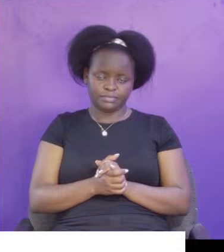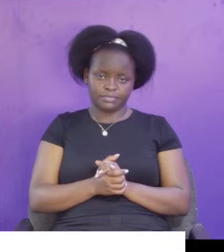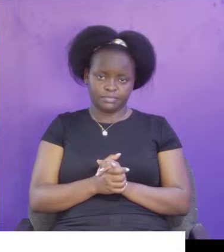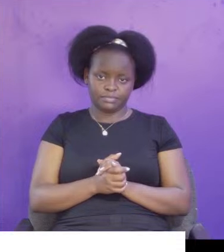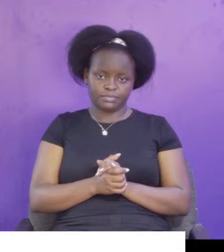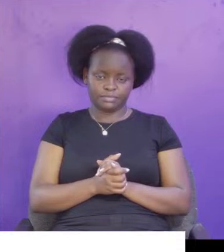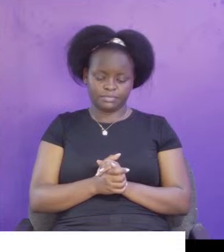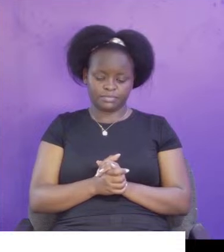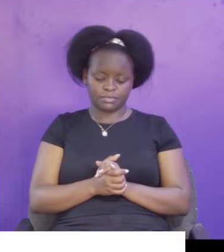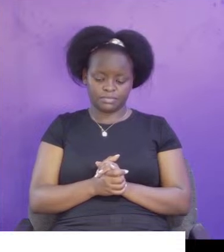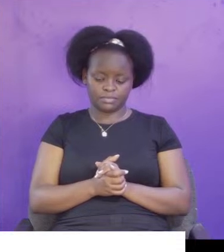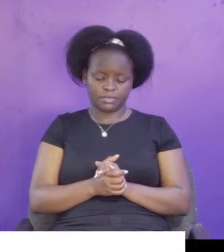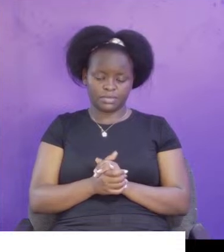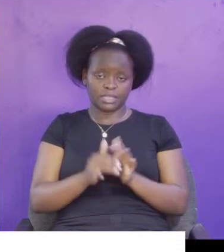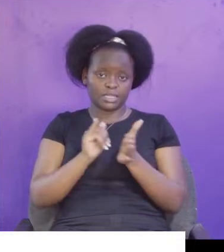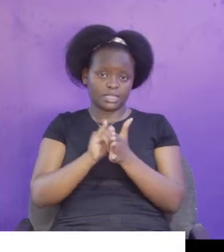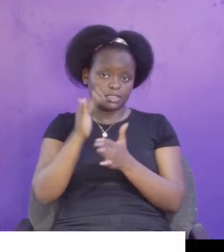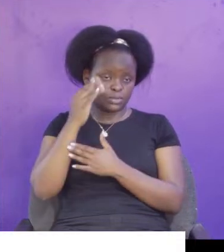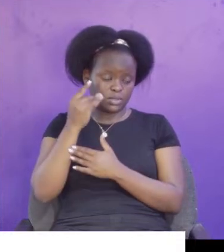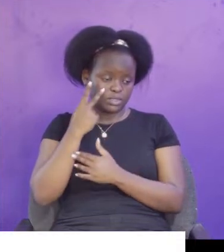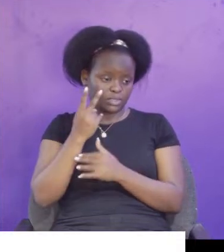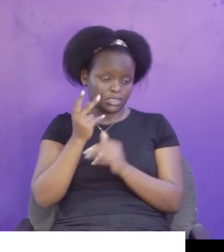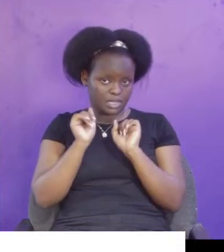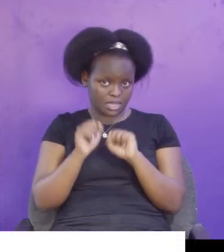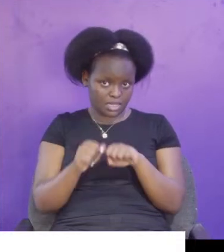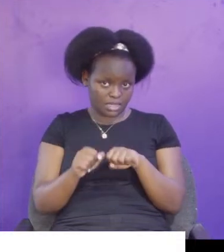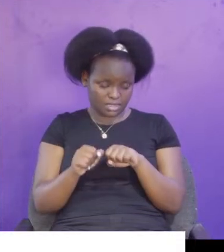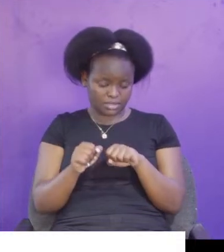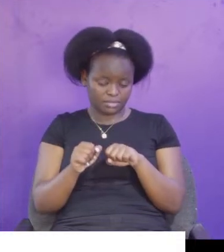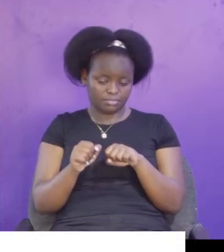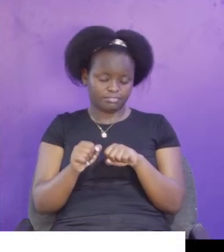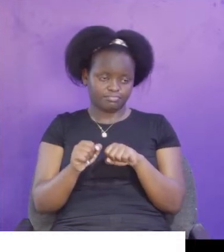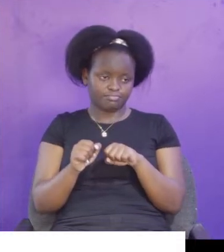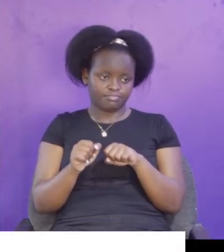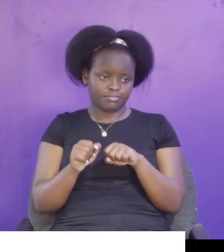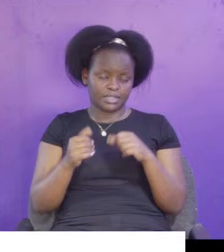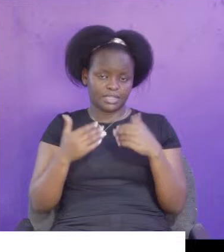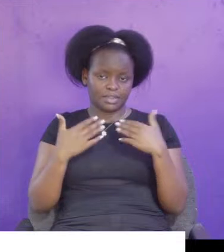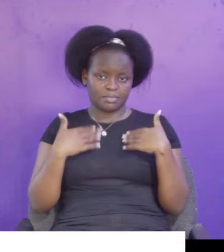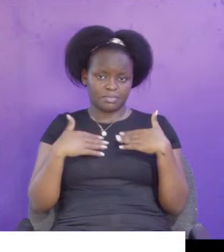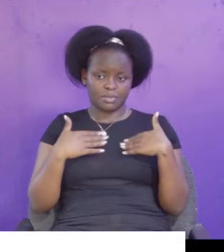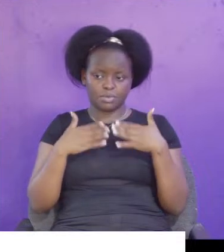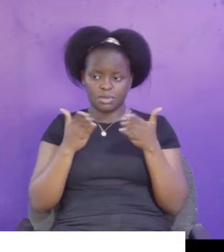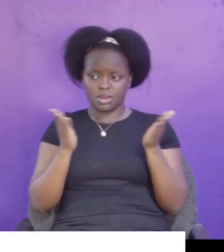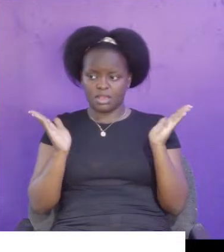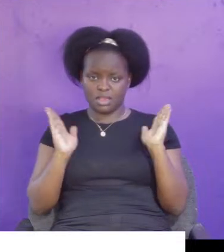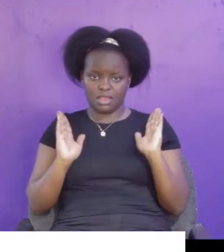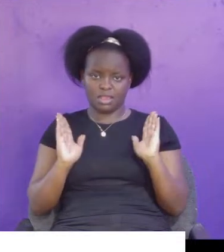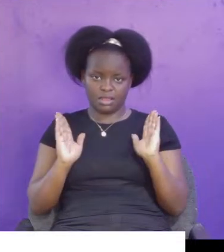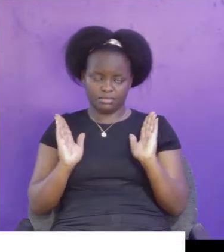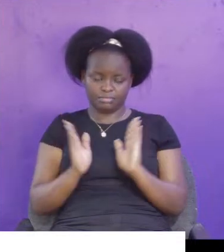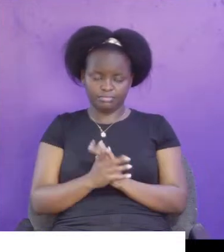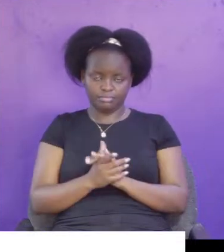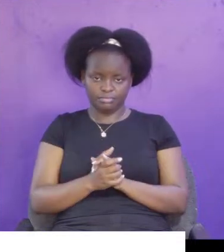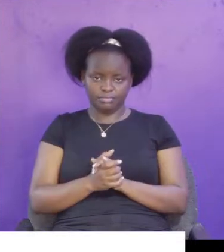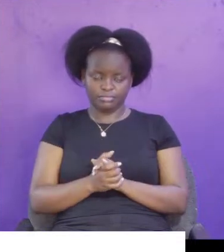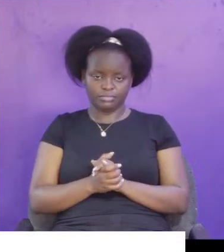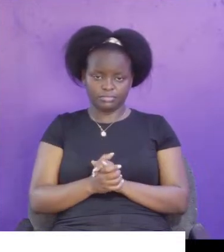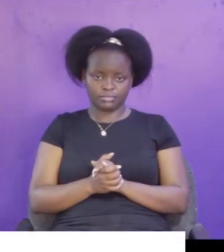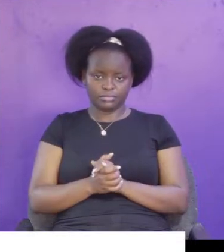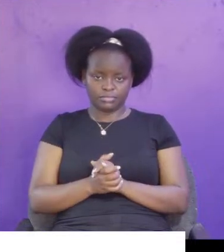why you see the kind of dignitaries that are present here, whom